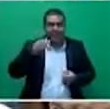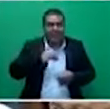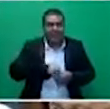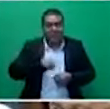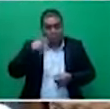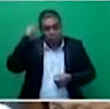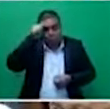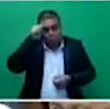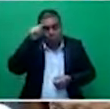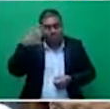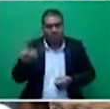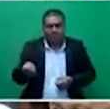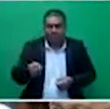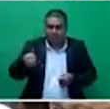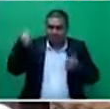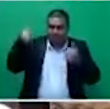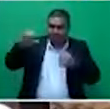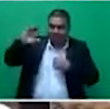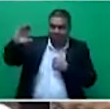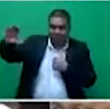if you have a viable